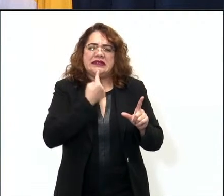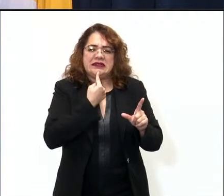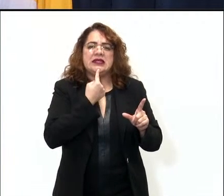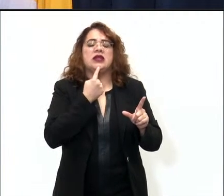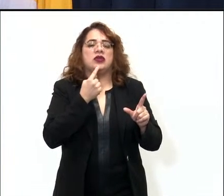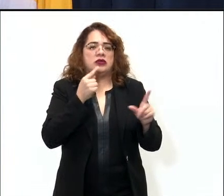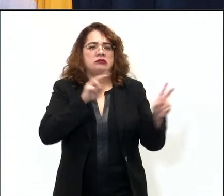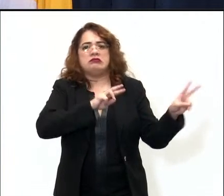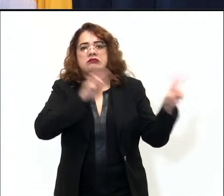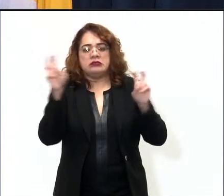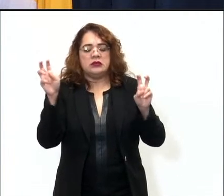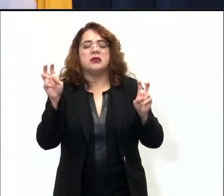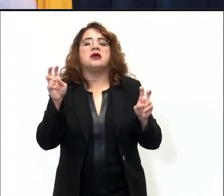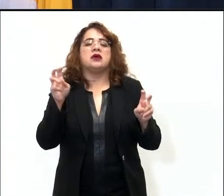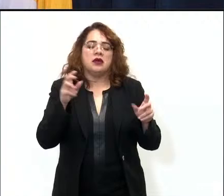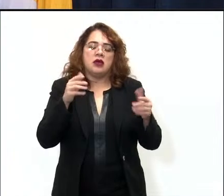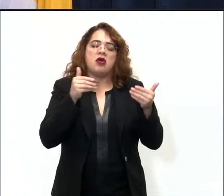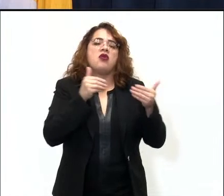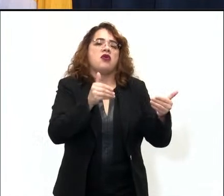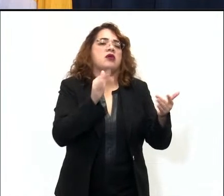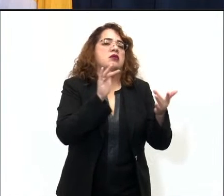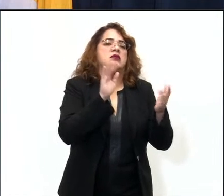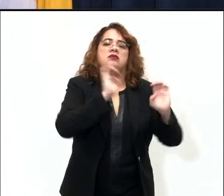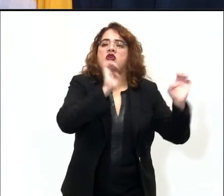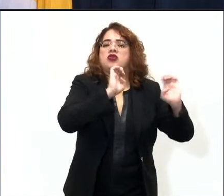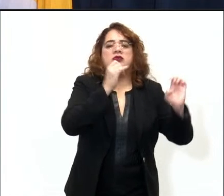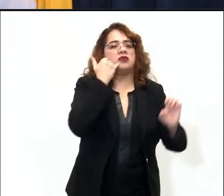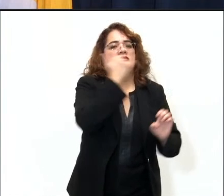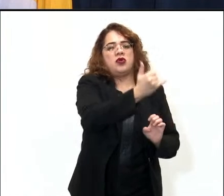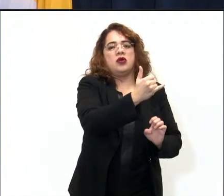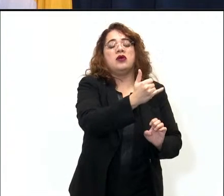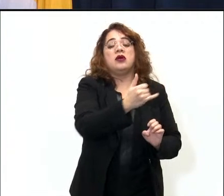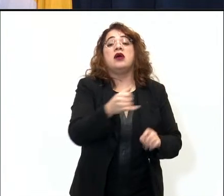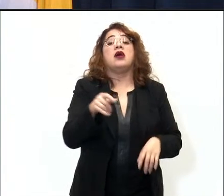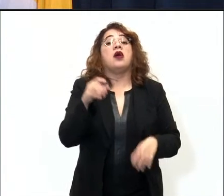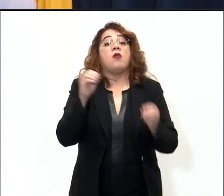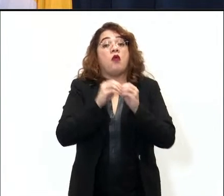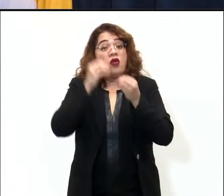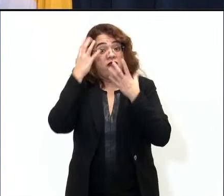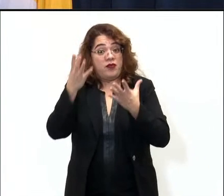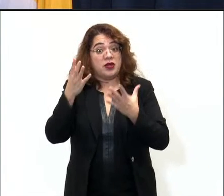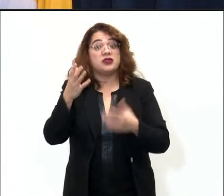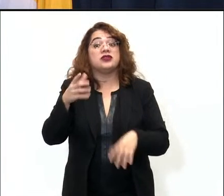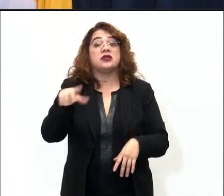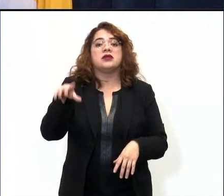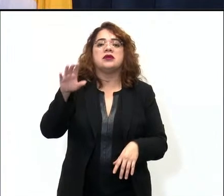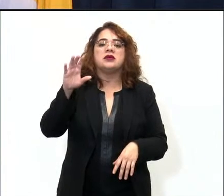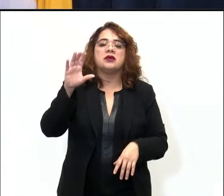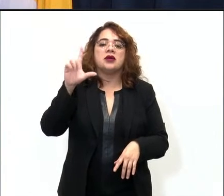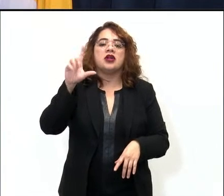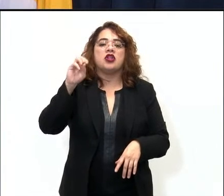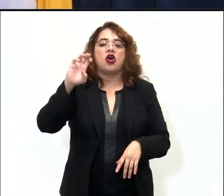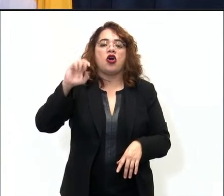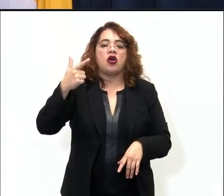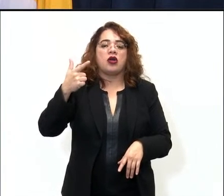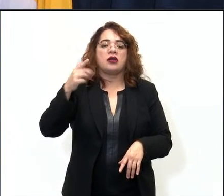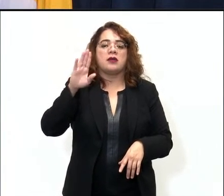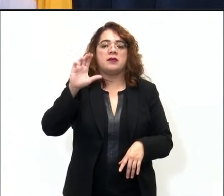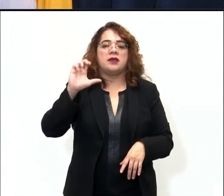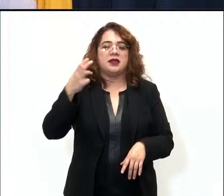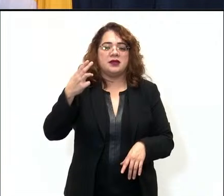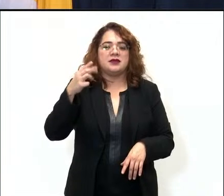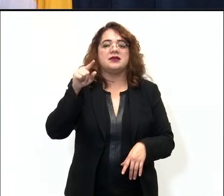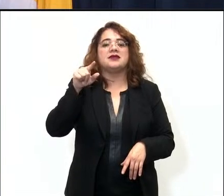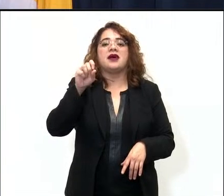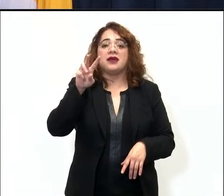Beach /COVID-19 at longbeach.gov. So the last thing I wanted to share with you is our community